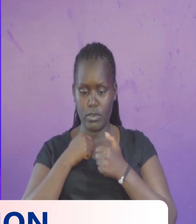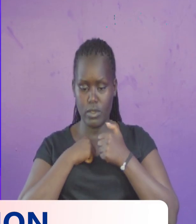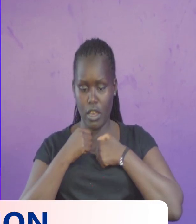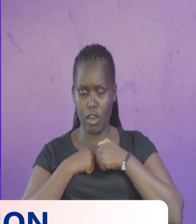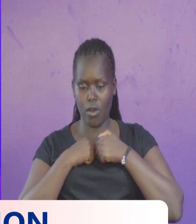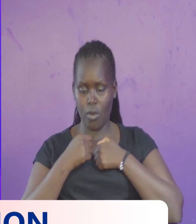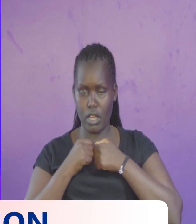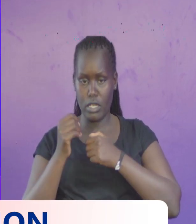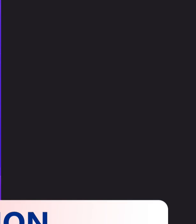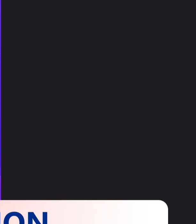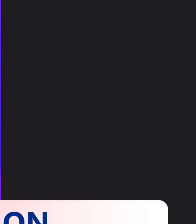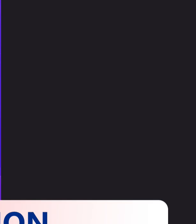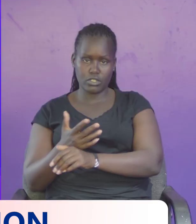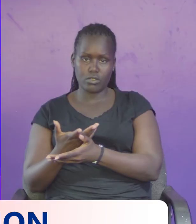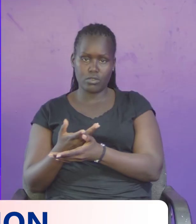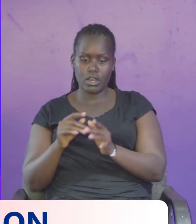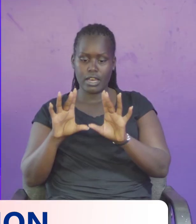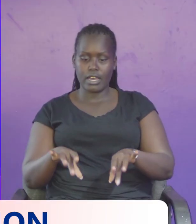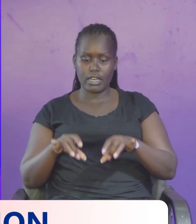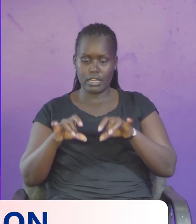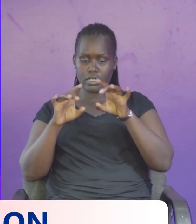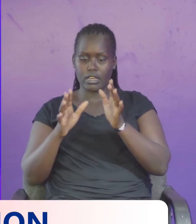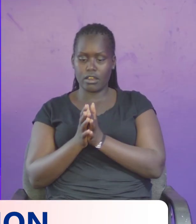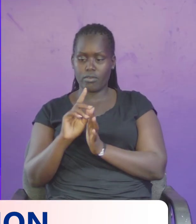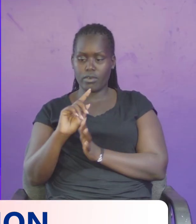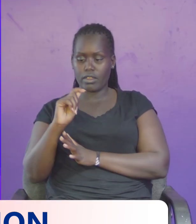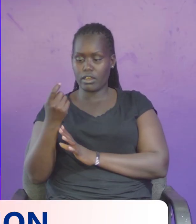Kitengela with Kenyans so packed and full,